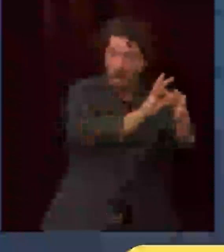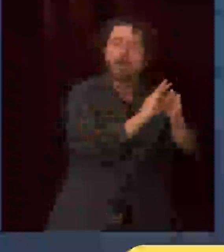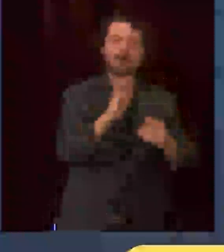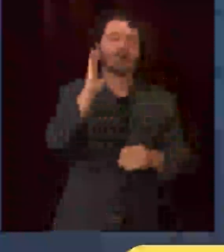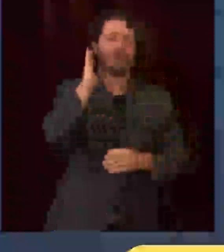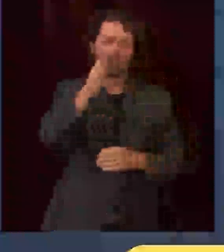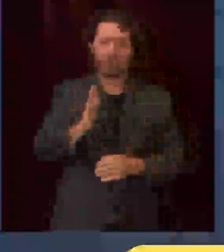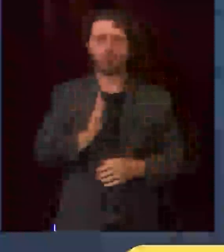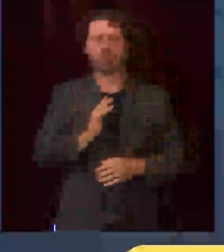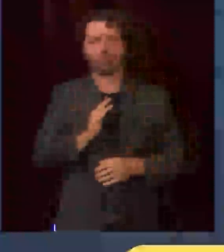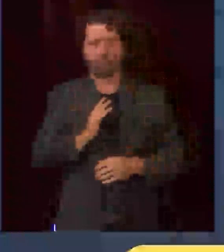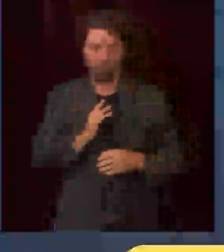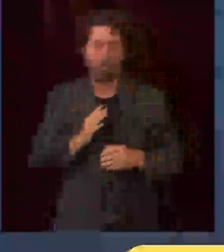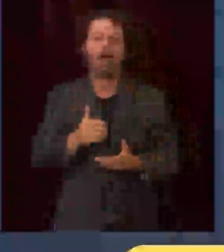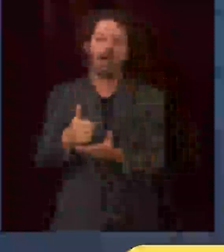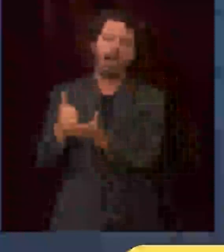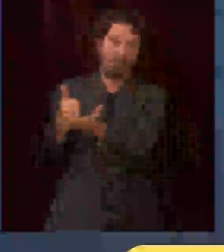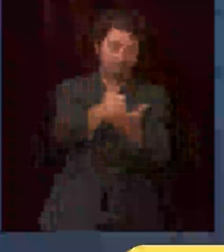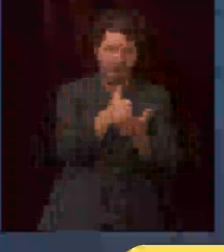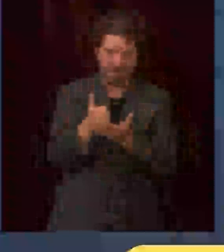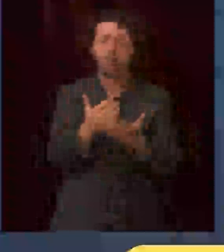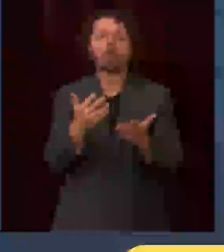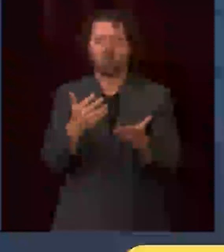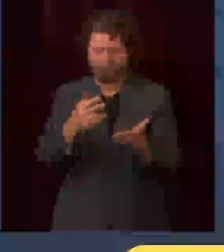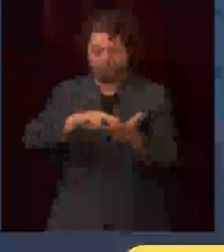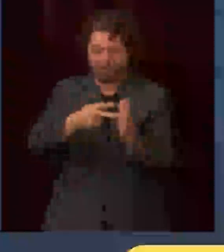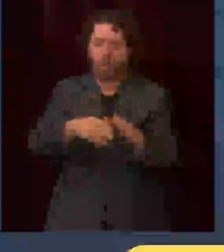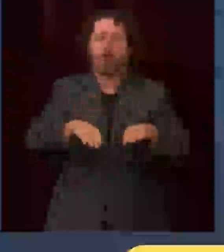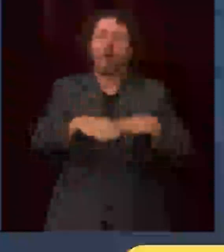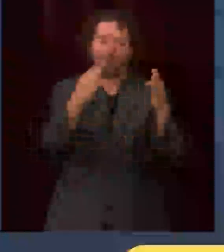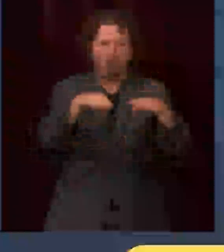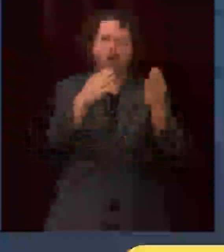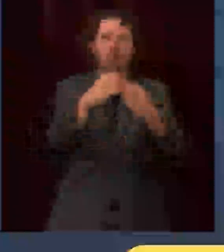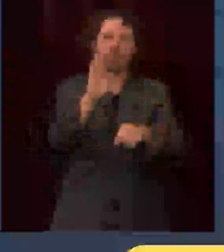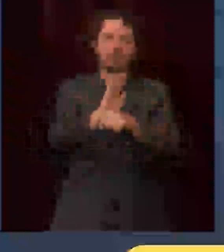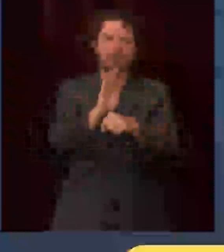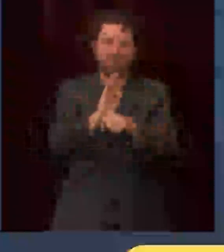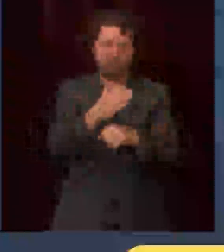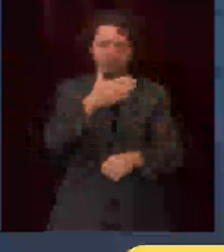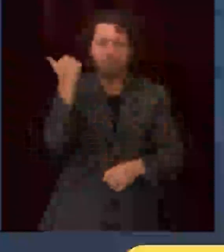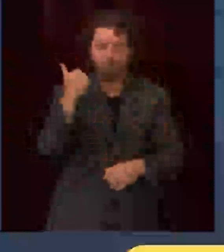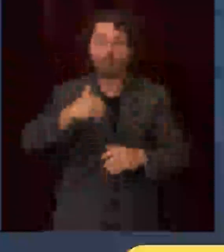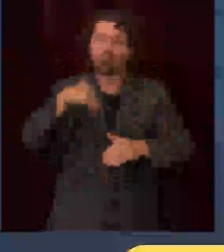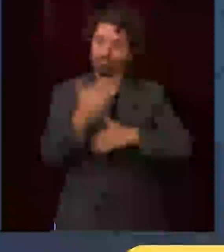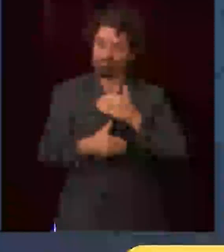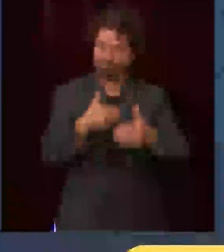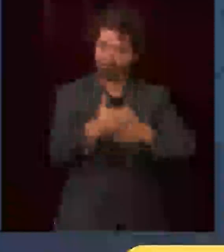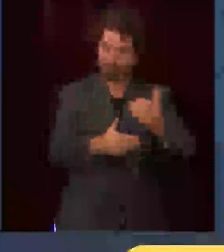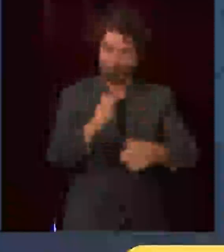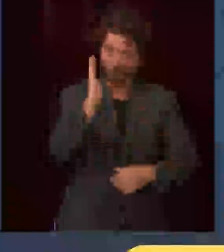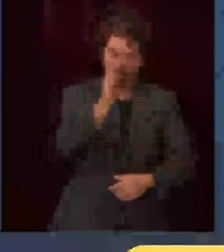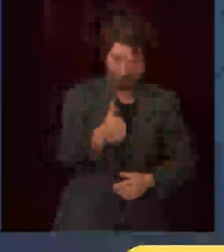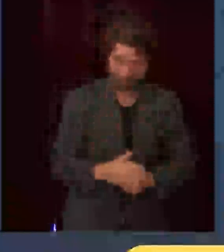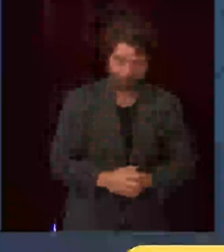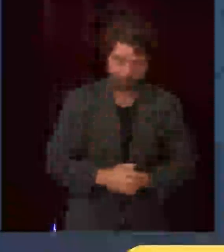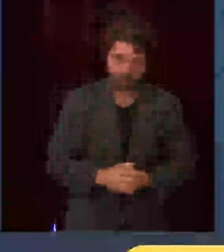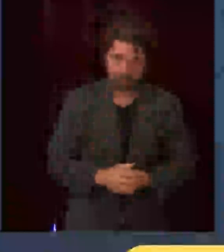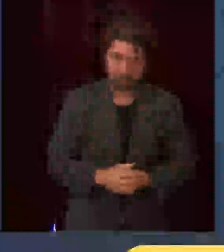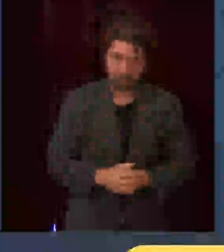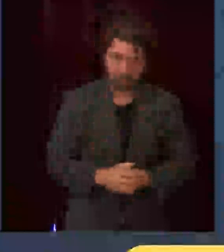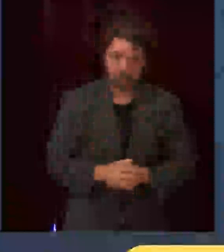we can do individually to pitch in here. With that, I'm going to turn this over to Dr. Lynch for some comments. Dr.